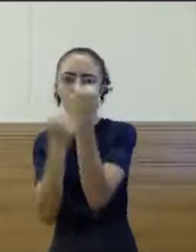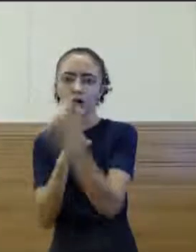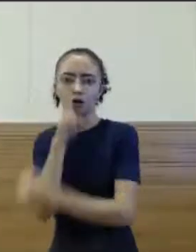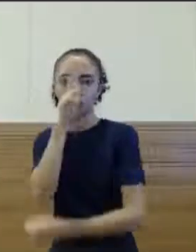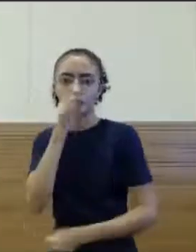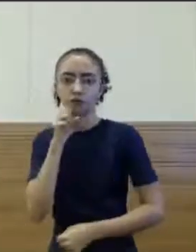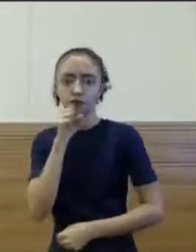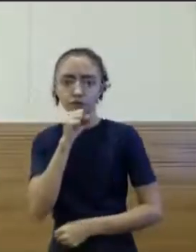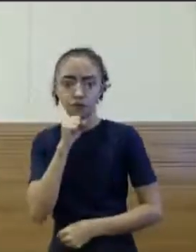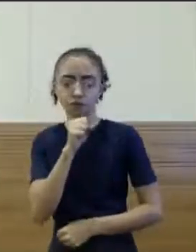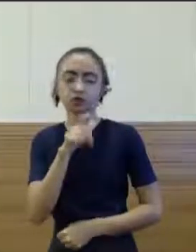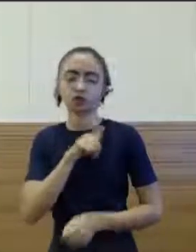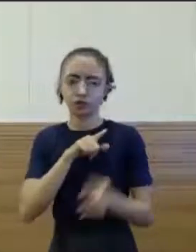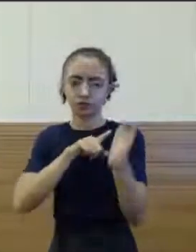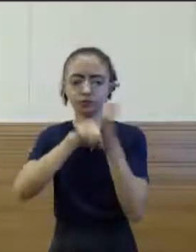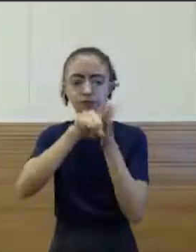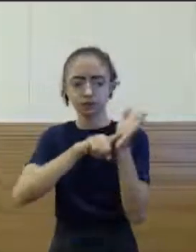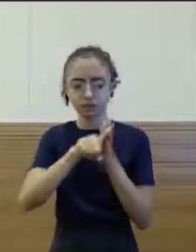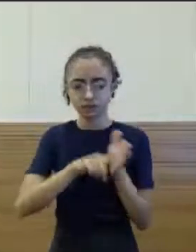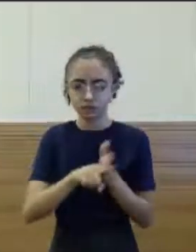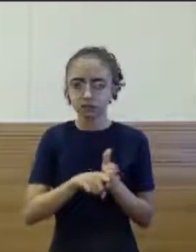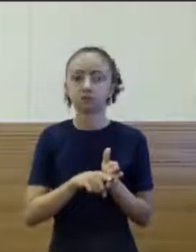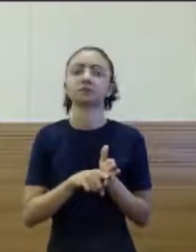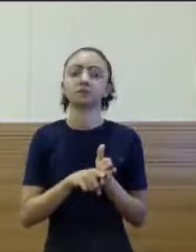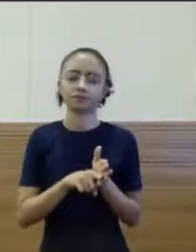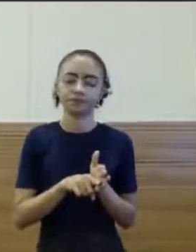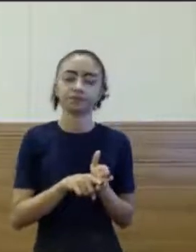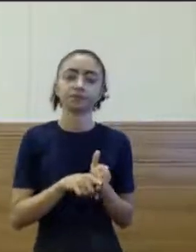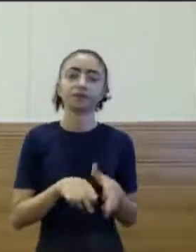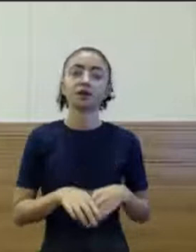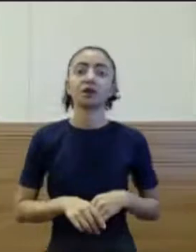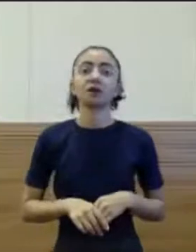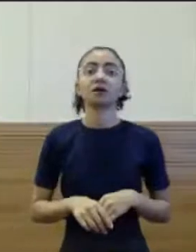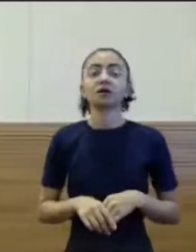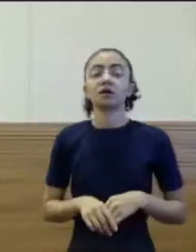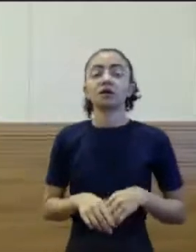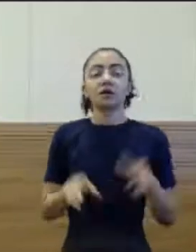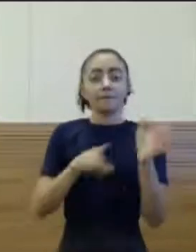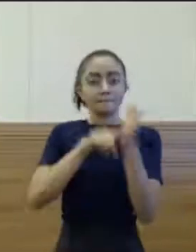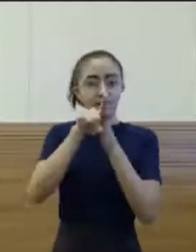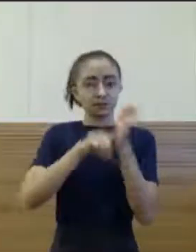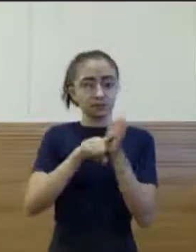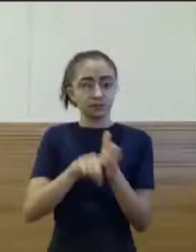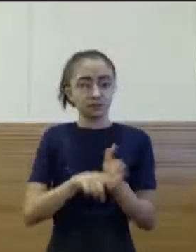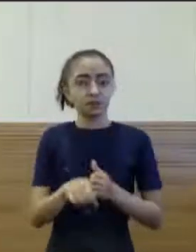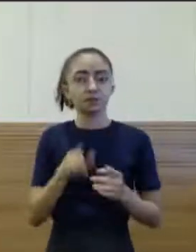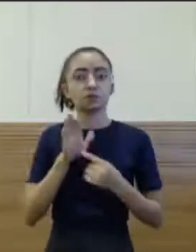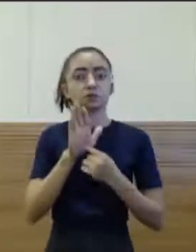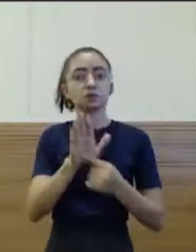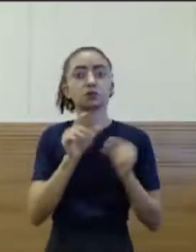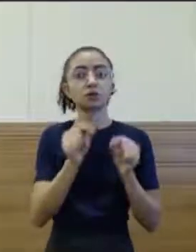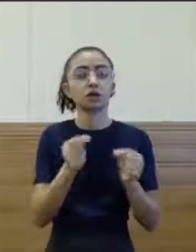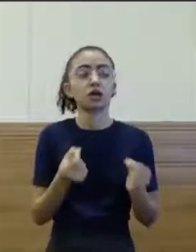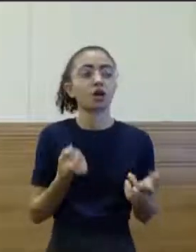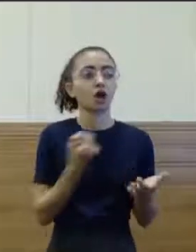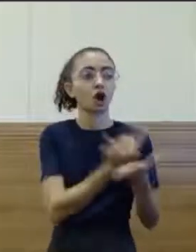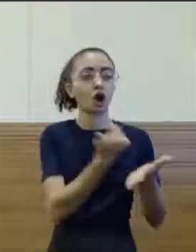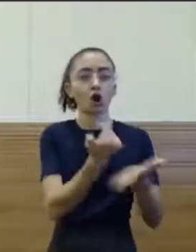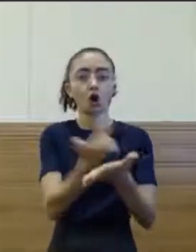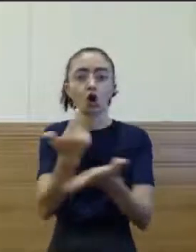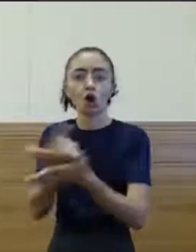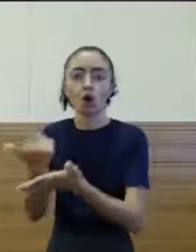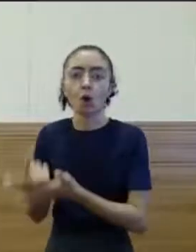study held by the Pan American Health Organization and regional level have detected that the purchase